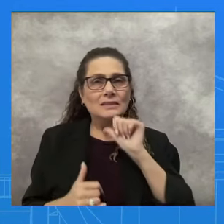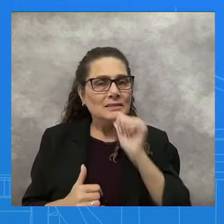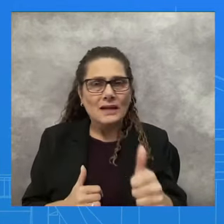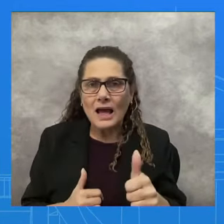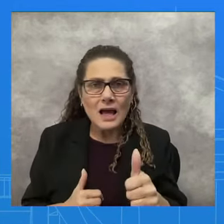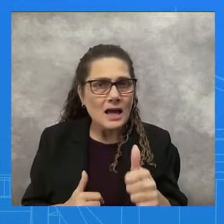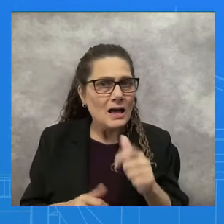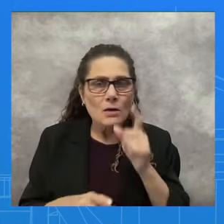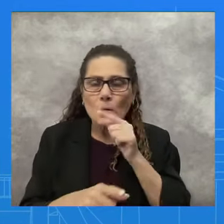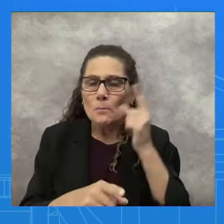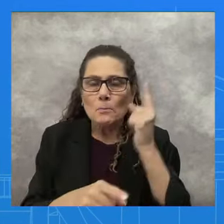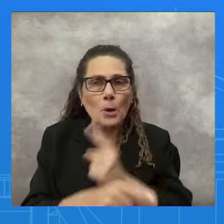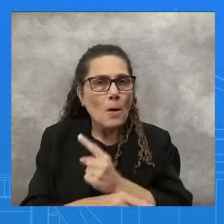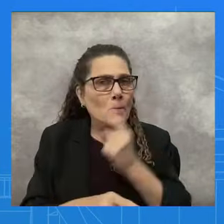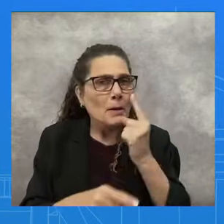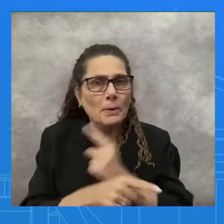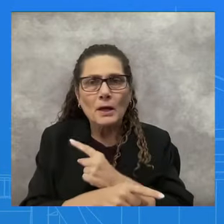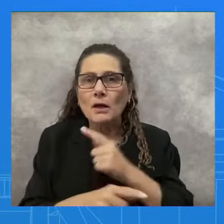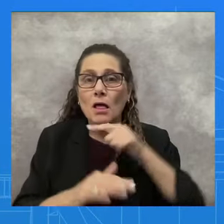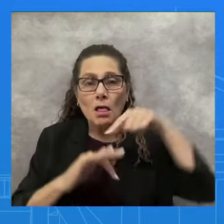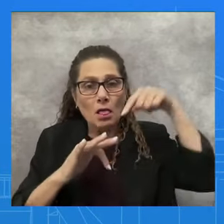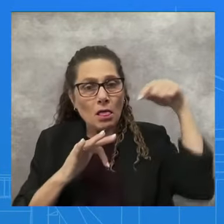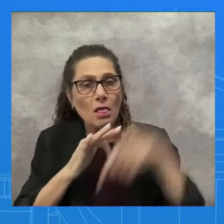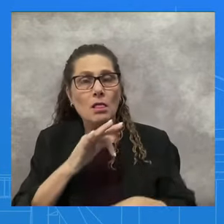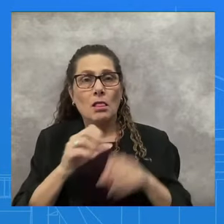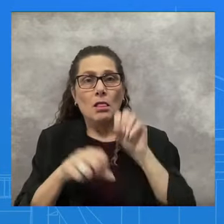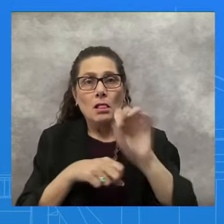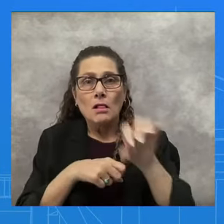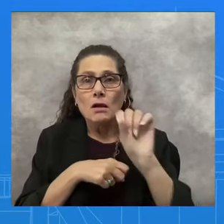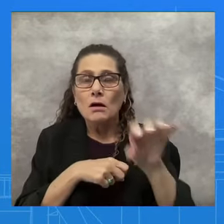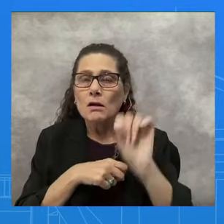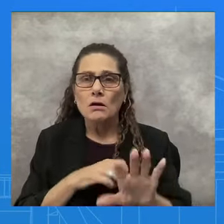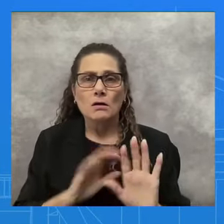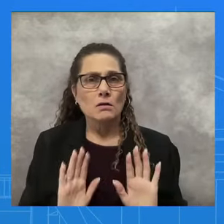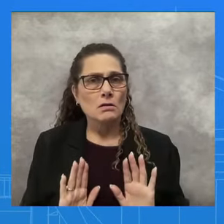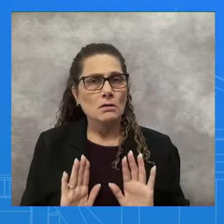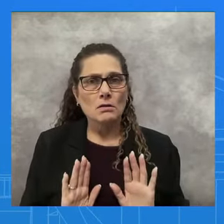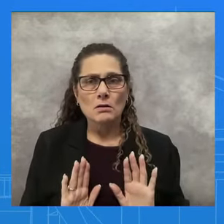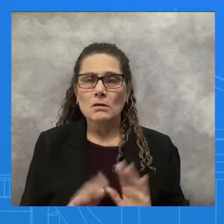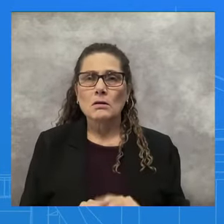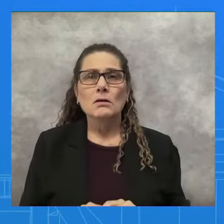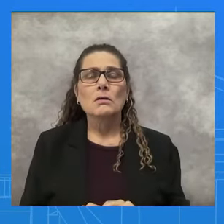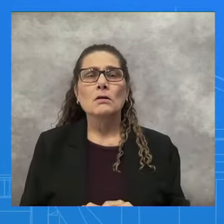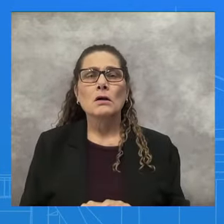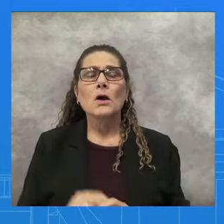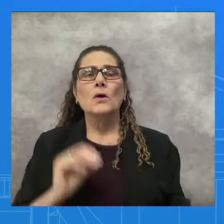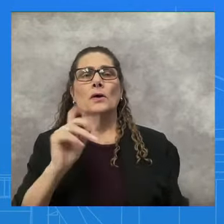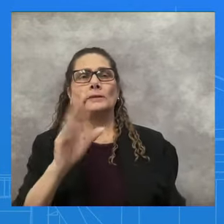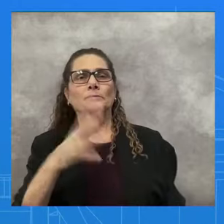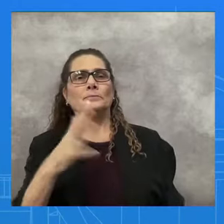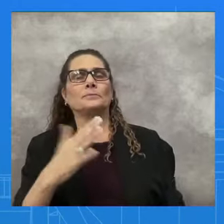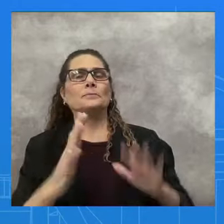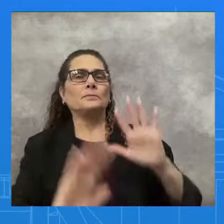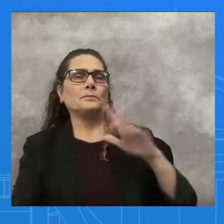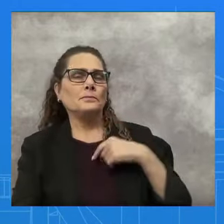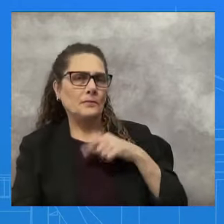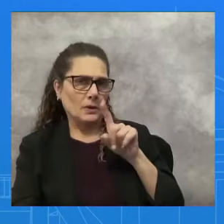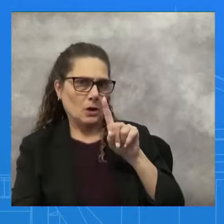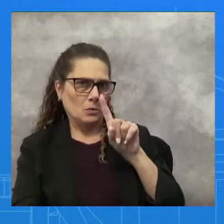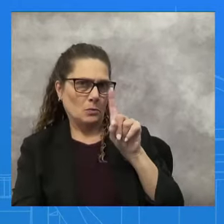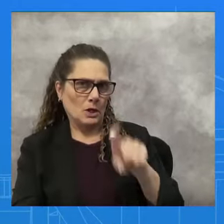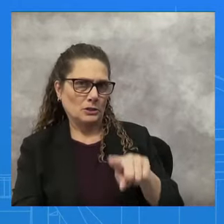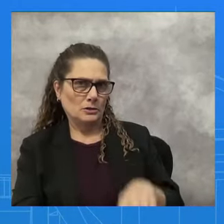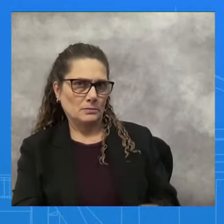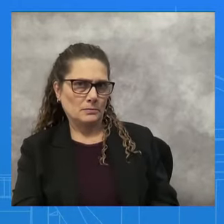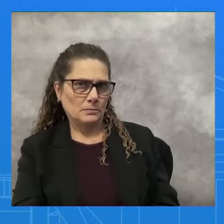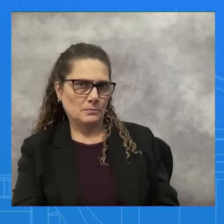to this. Officials pushed back on the characterization that allies and partners had not been informed and said that they had been informed. When did